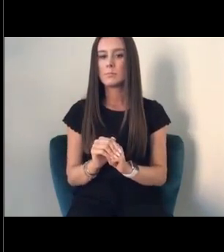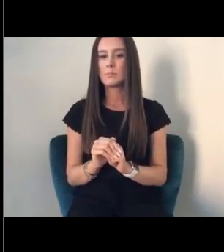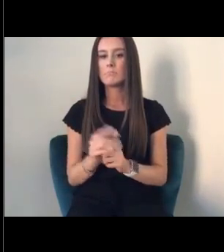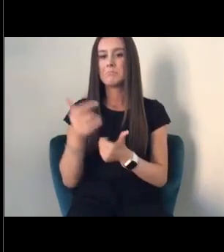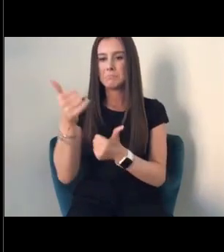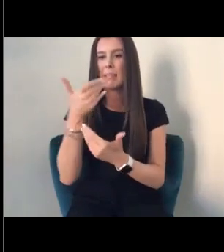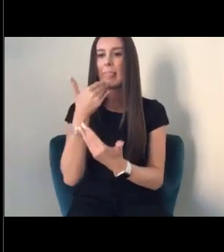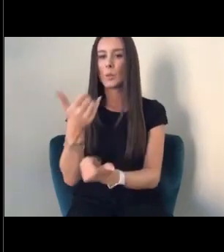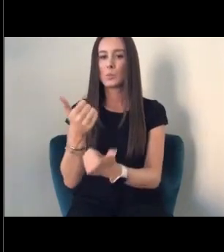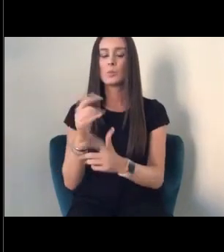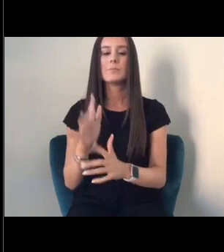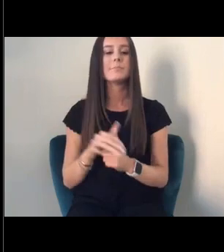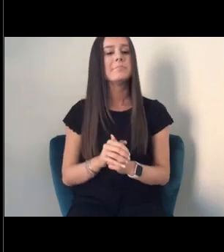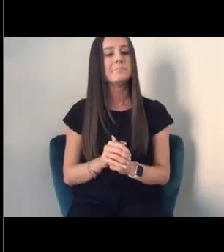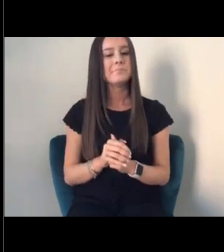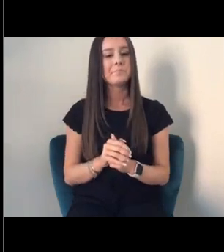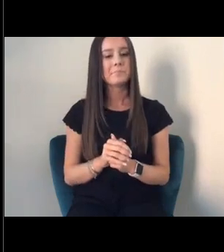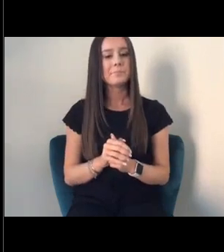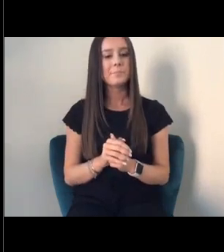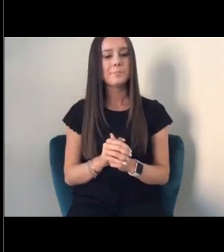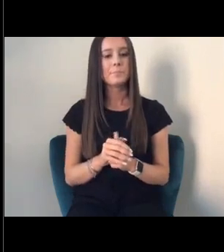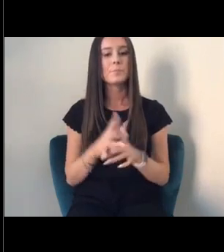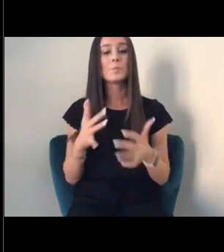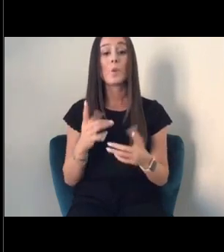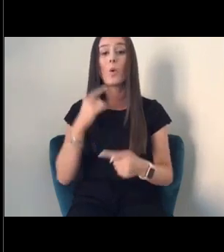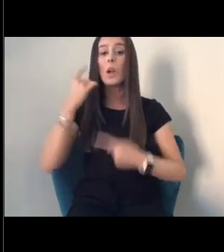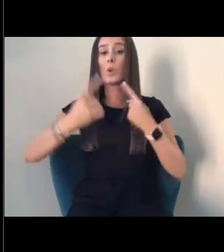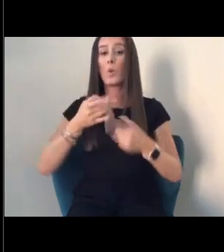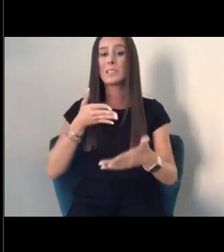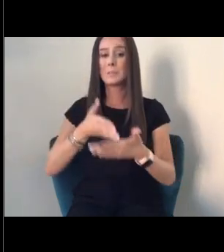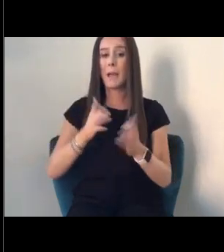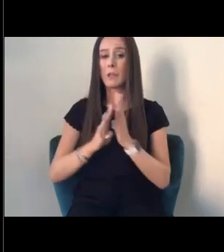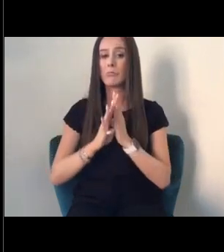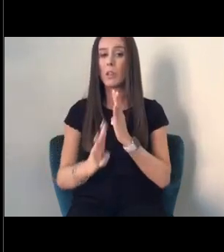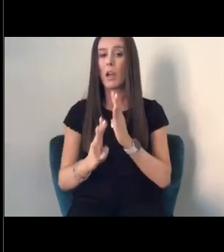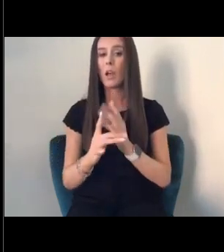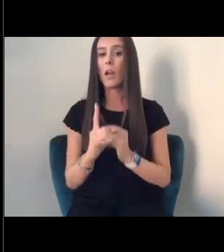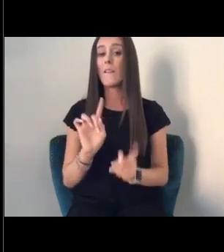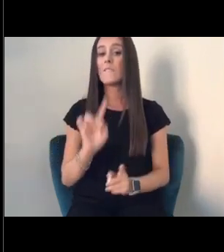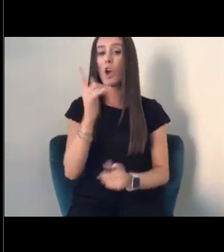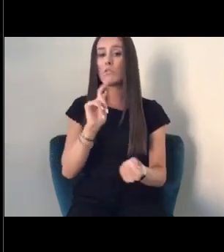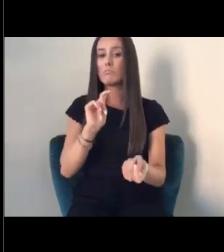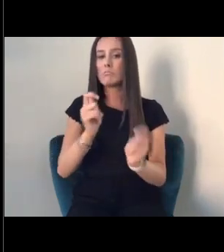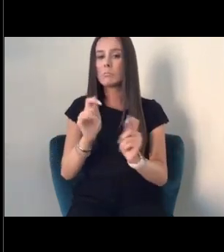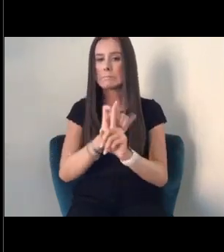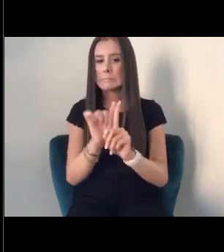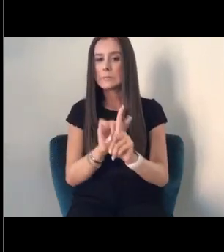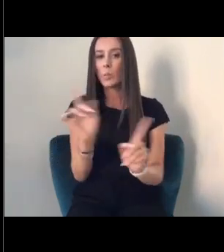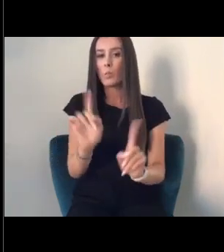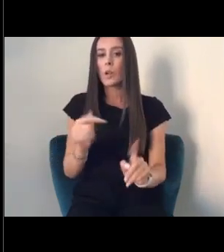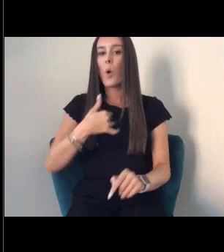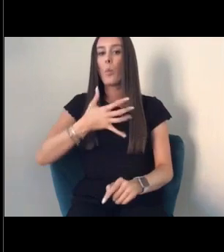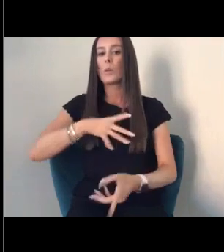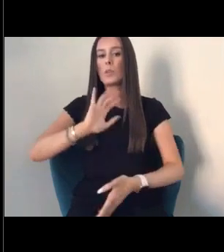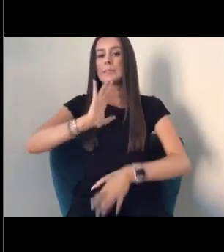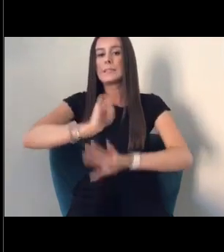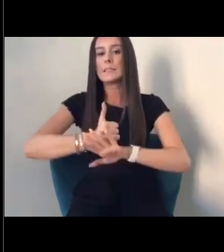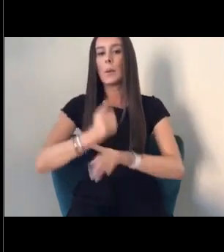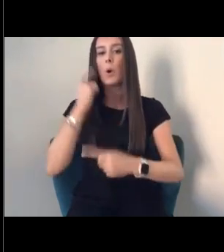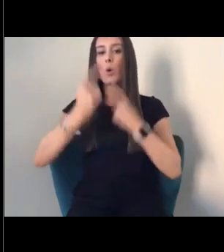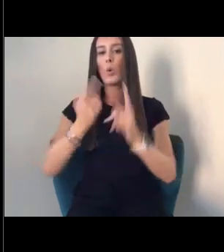Thank you very much. So starting with noise barriers, the first refinement that we'd like to highlight is the introduction of some noise